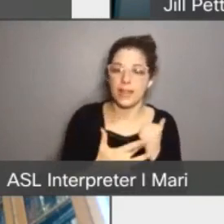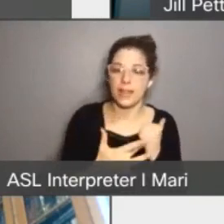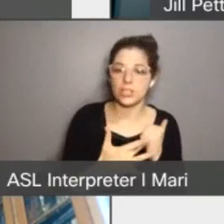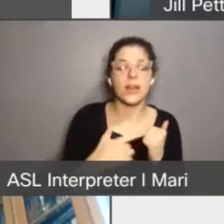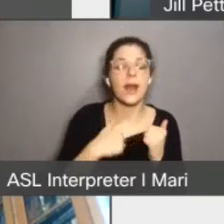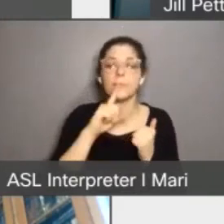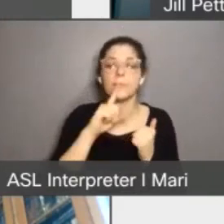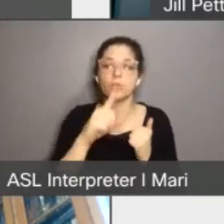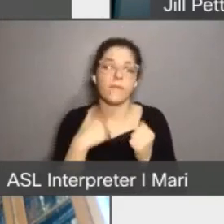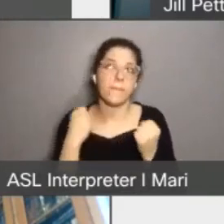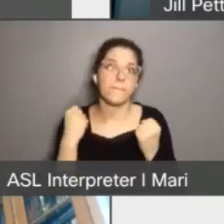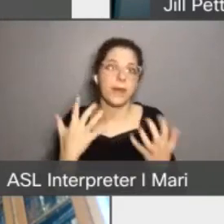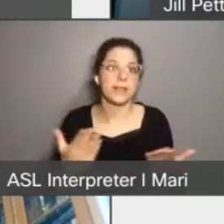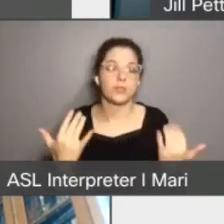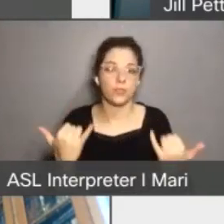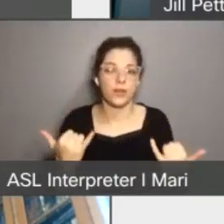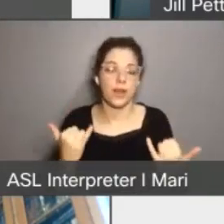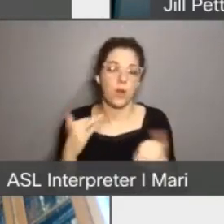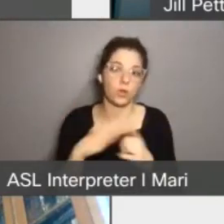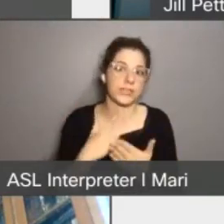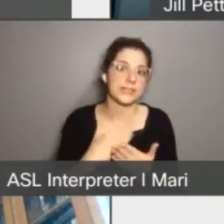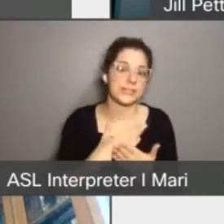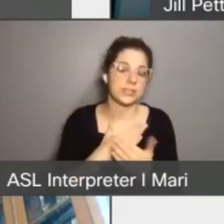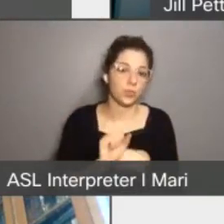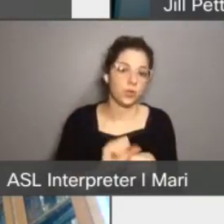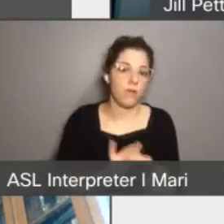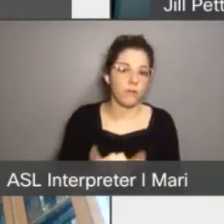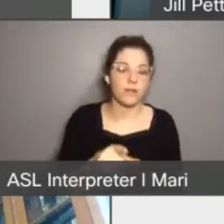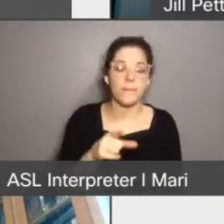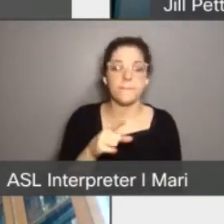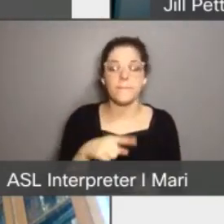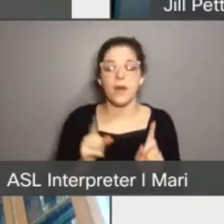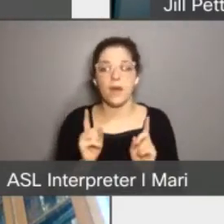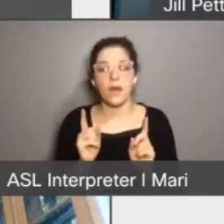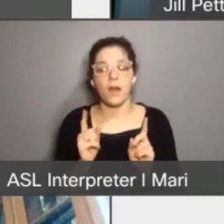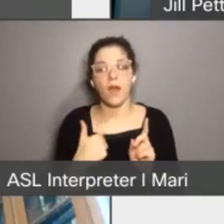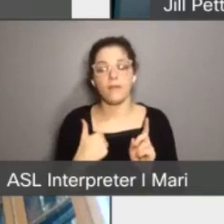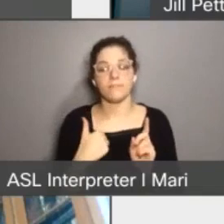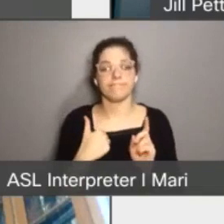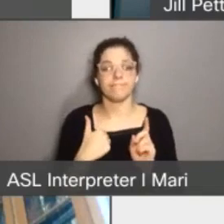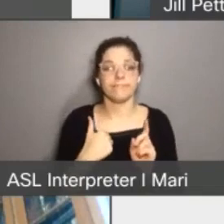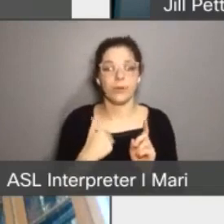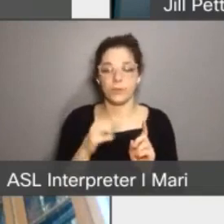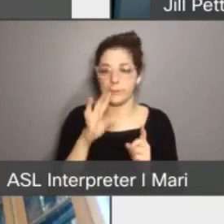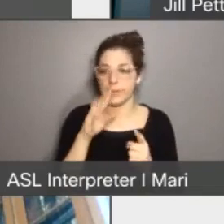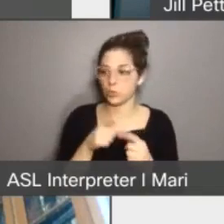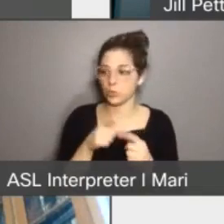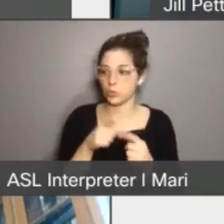you have a gazillion things right now on your list to work on, but I was speaking